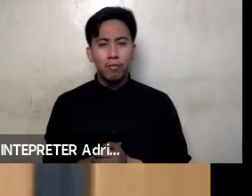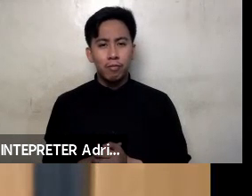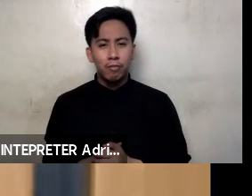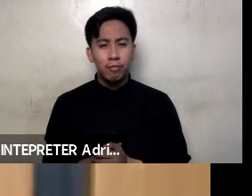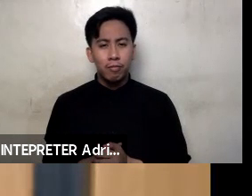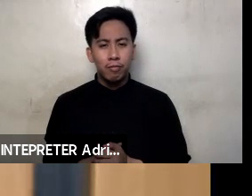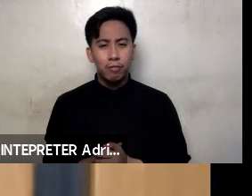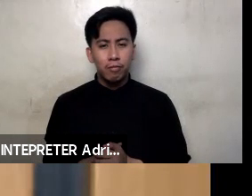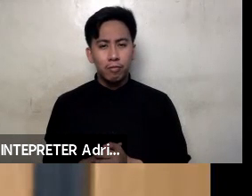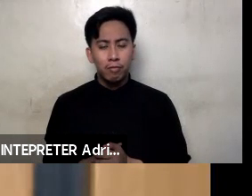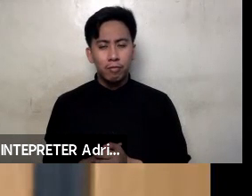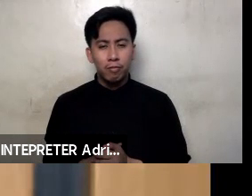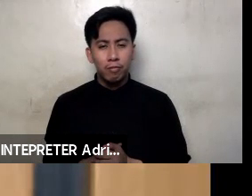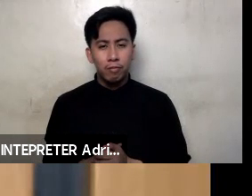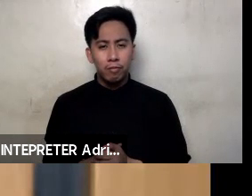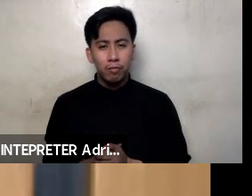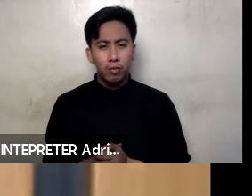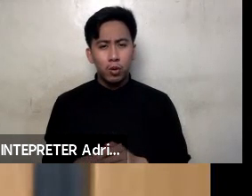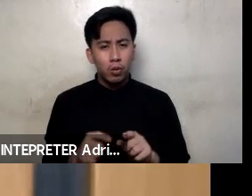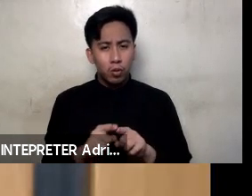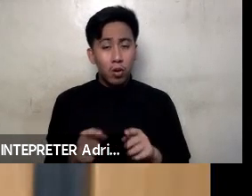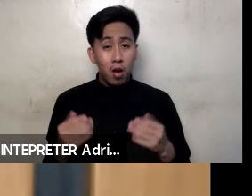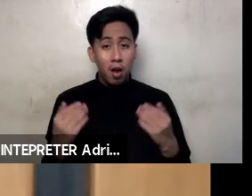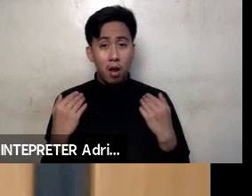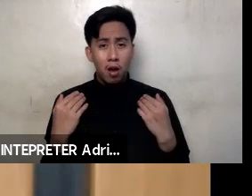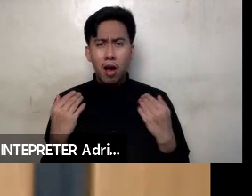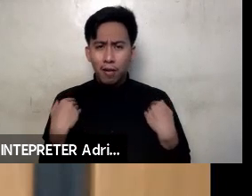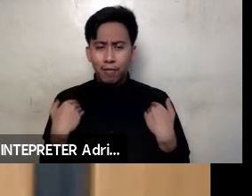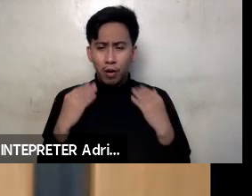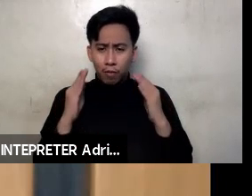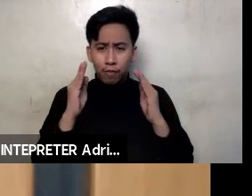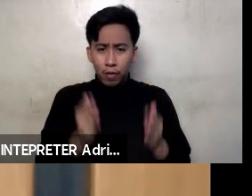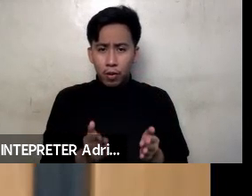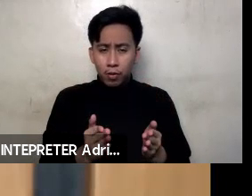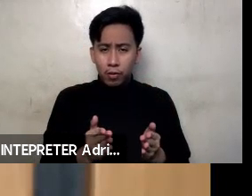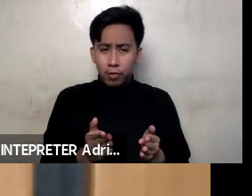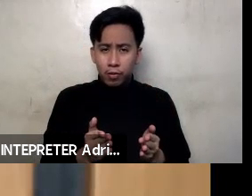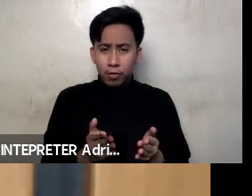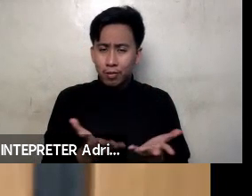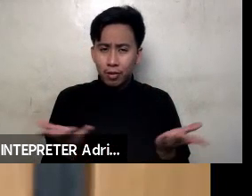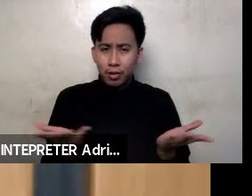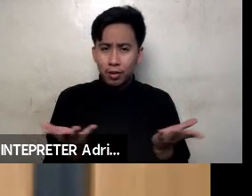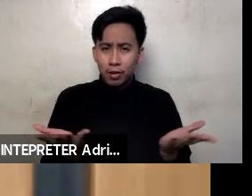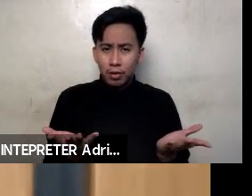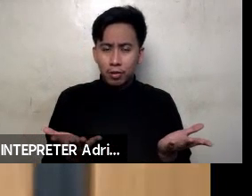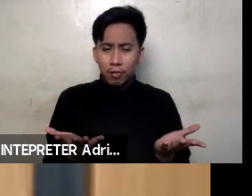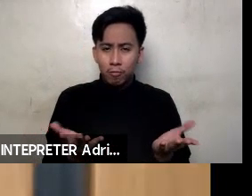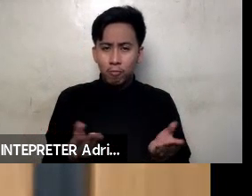Breads and pastries, they were also prioritized in the distribution of